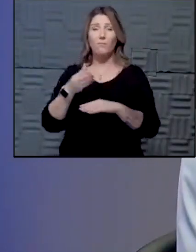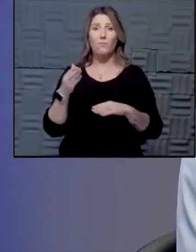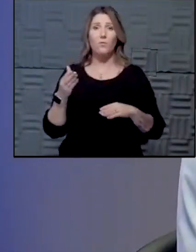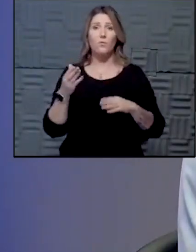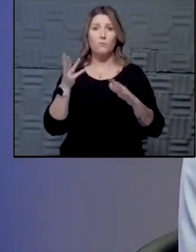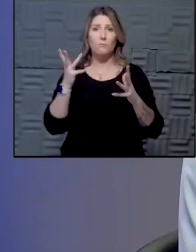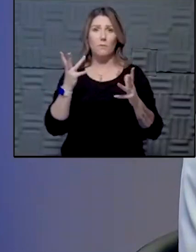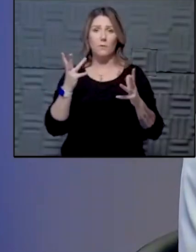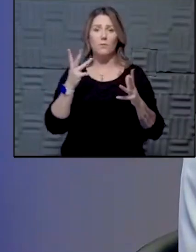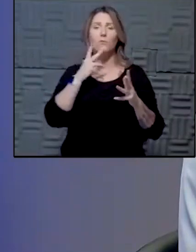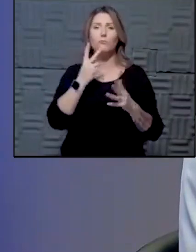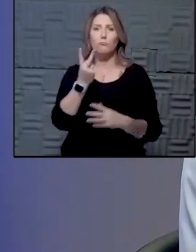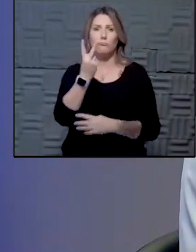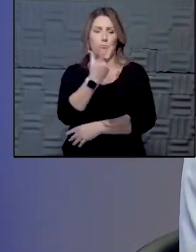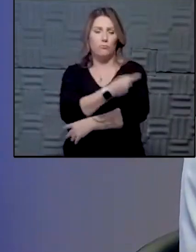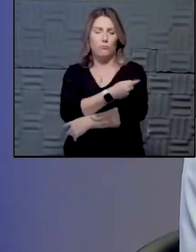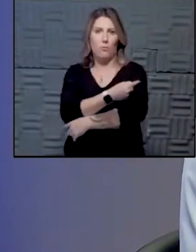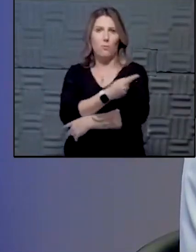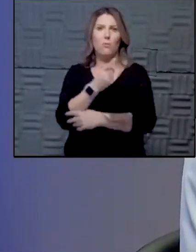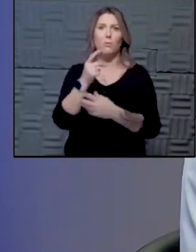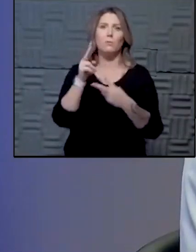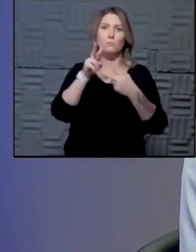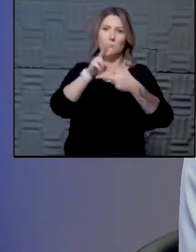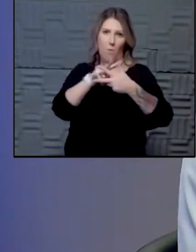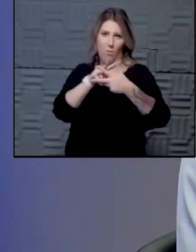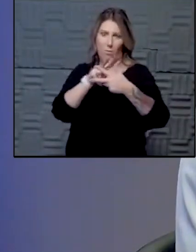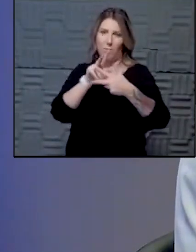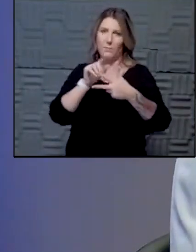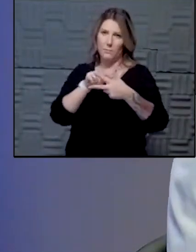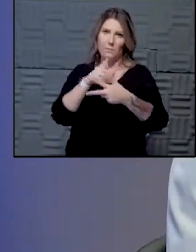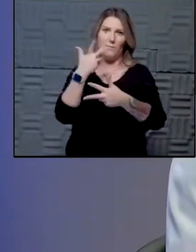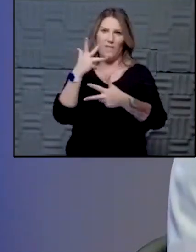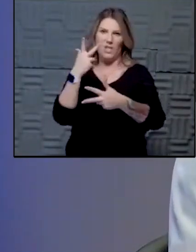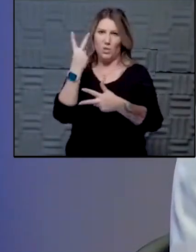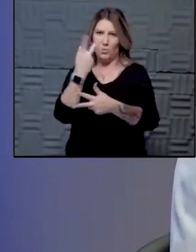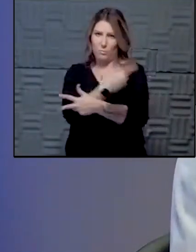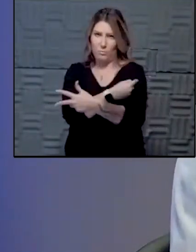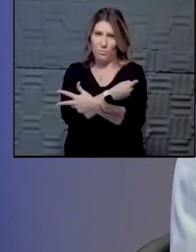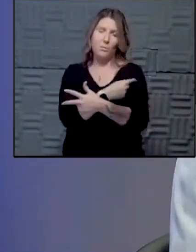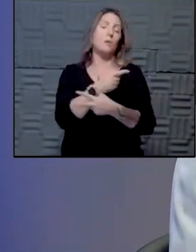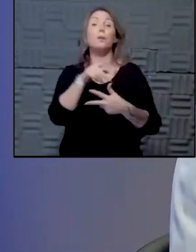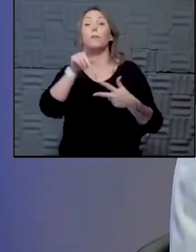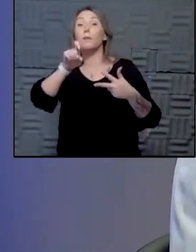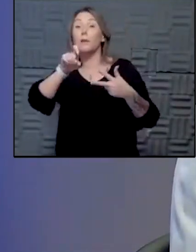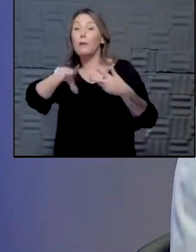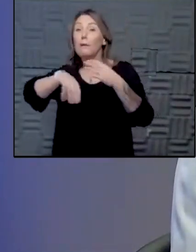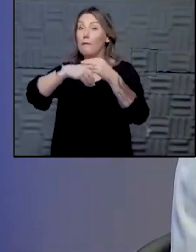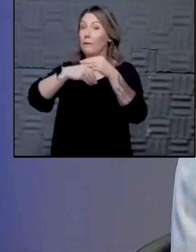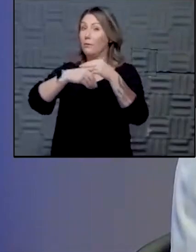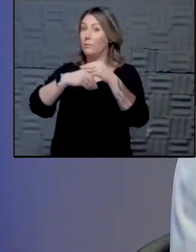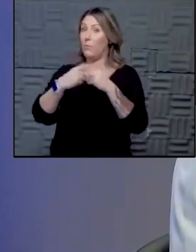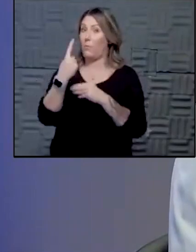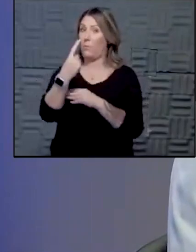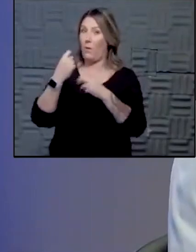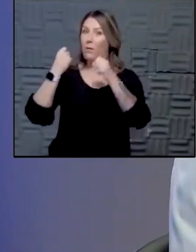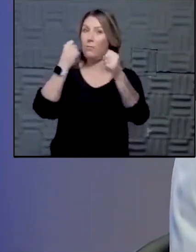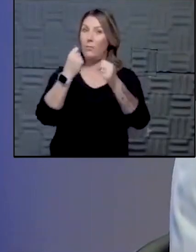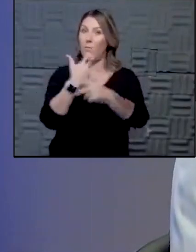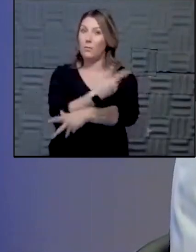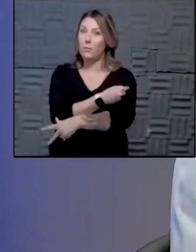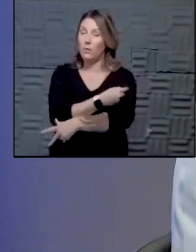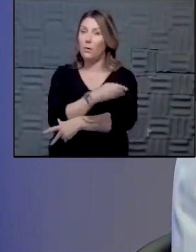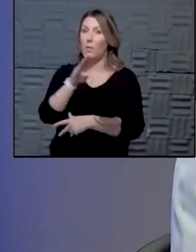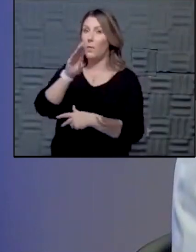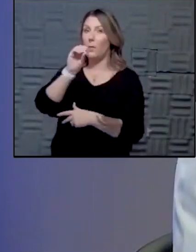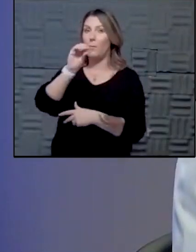your initial 2-dose regimen with Moderna and Pfizer, are you going to need just one of that booster shot, or will you need